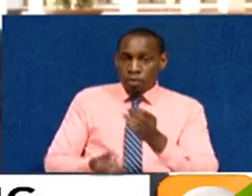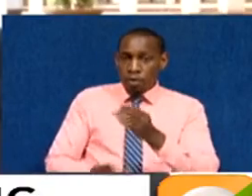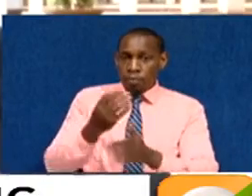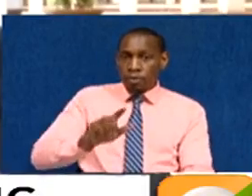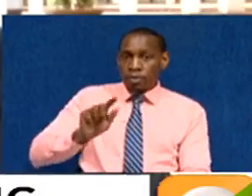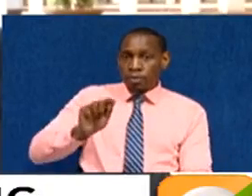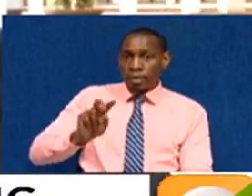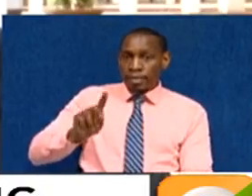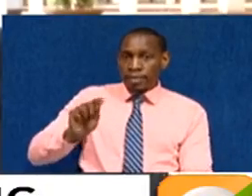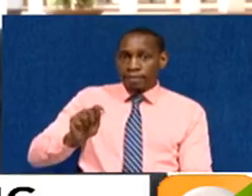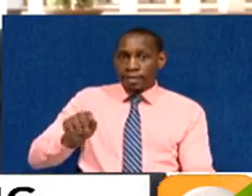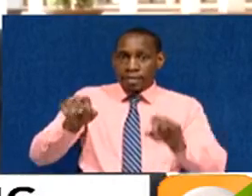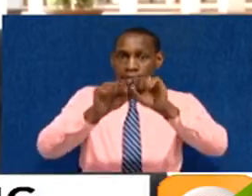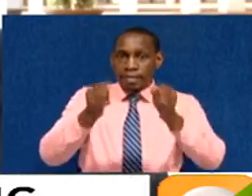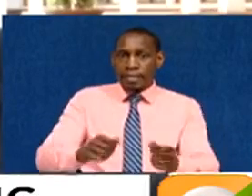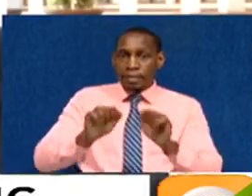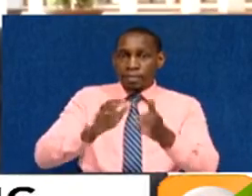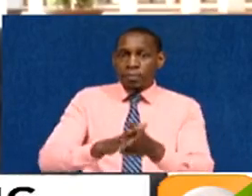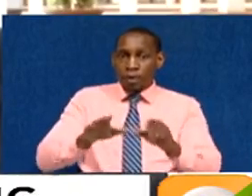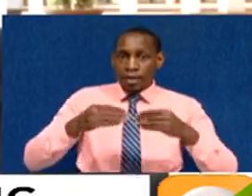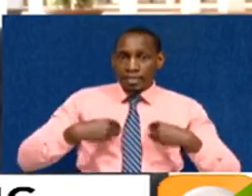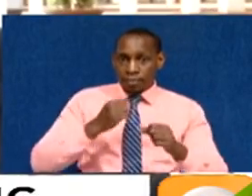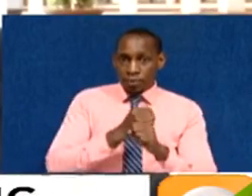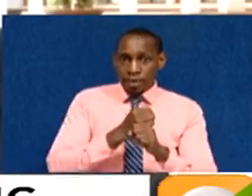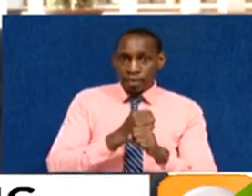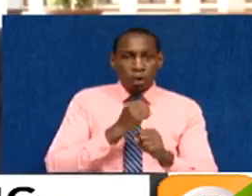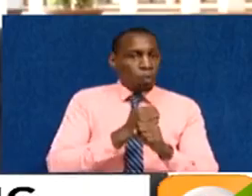TVET system who can be able to take on jobs and